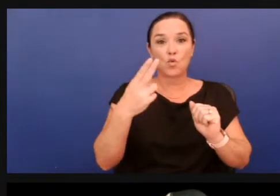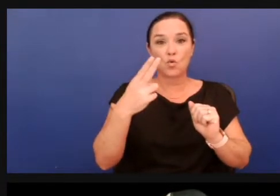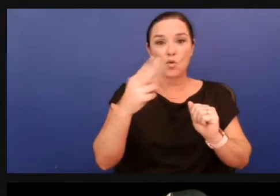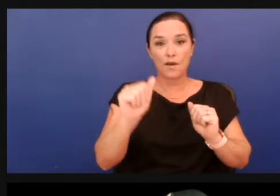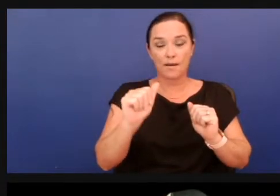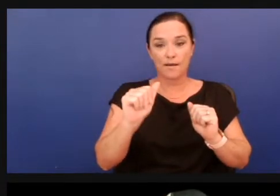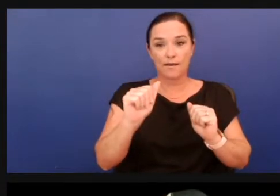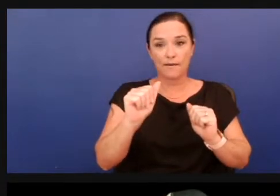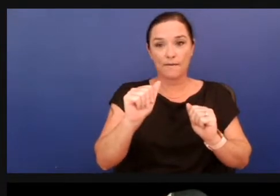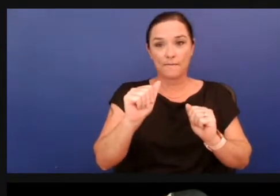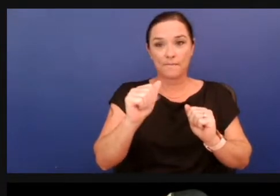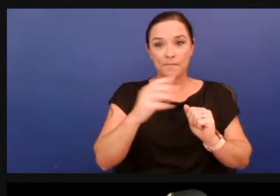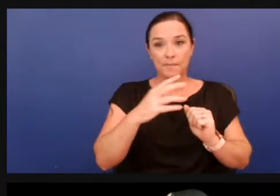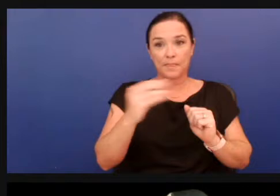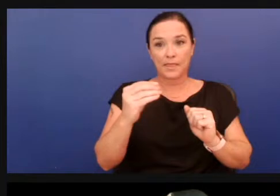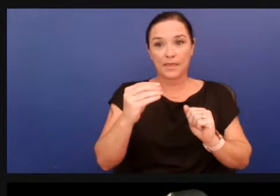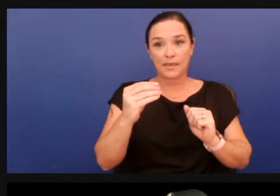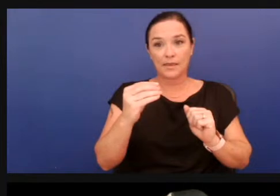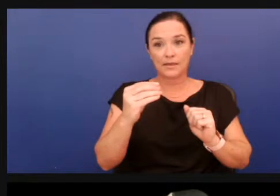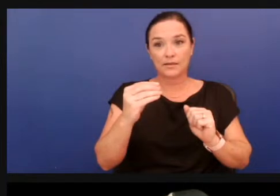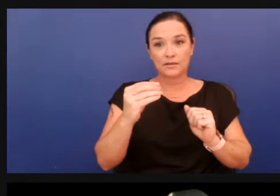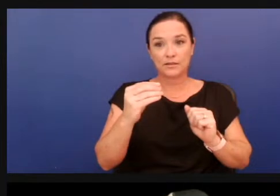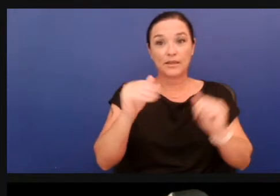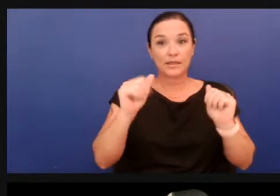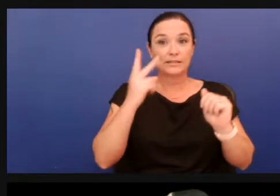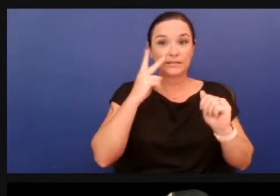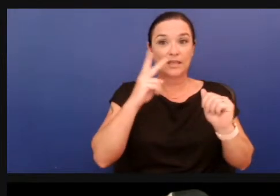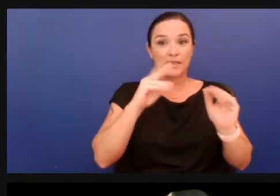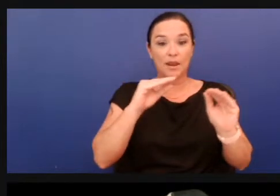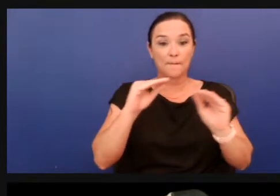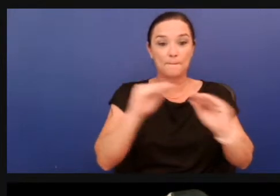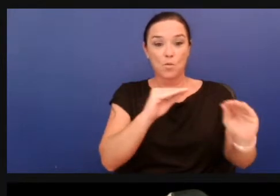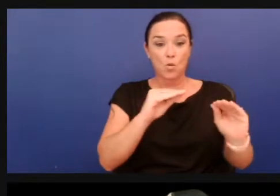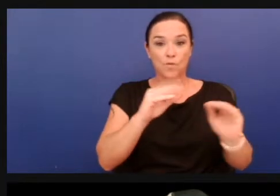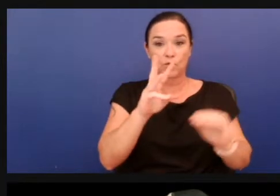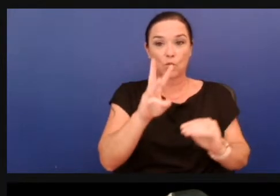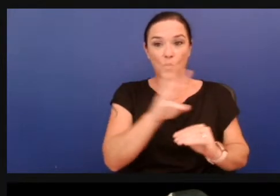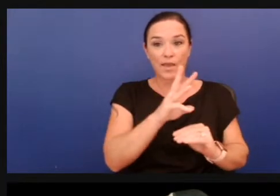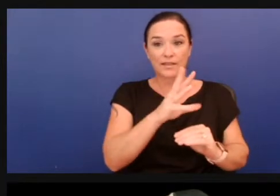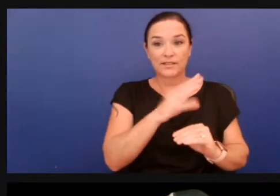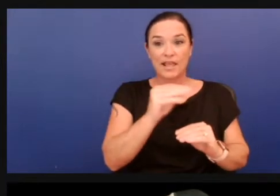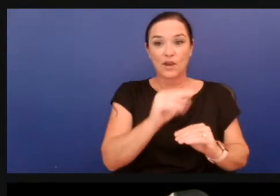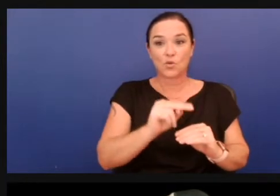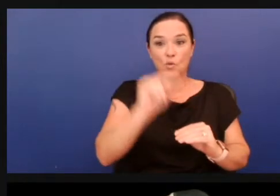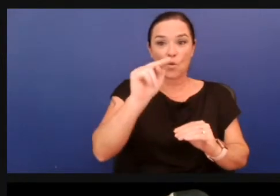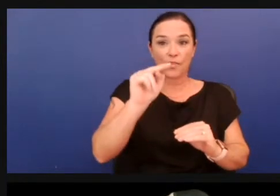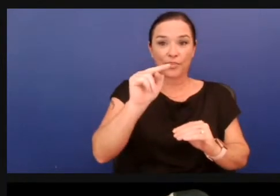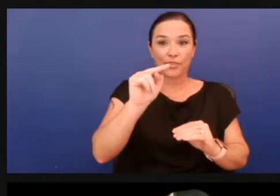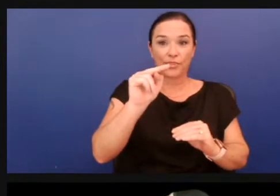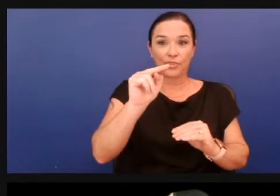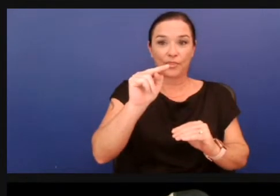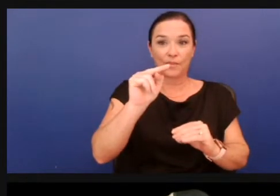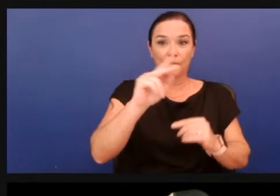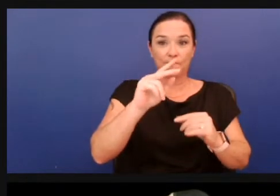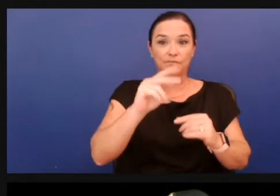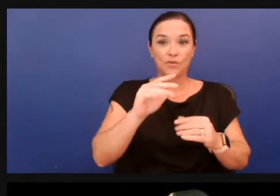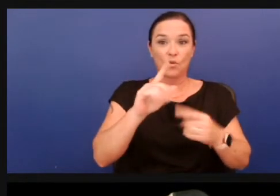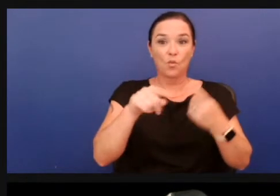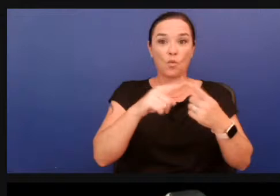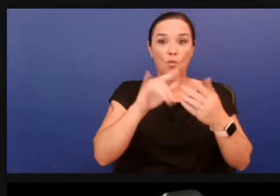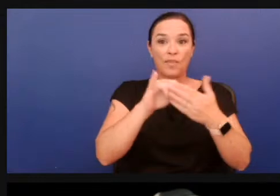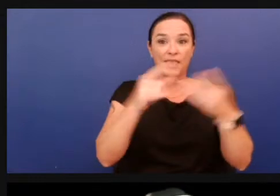at, it certainly got shoved to the west and to the north when this happened, right?